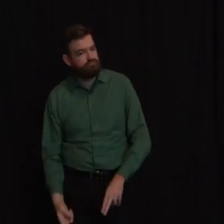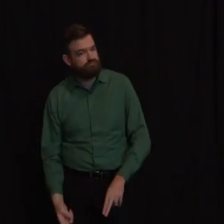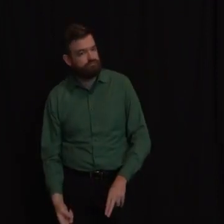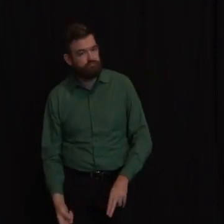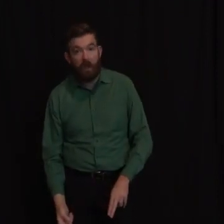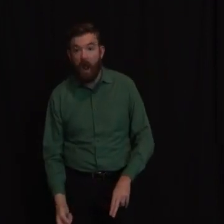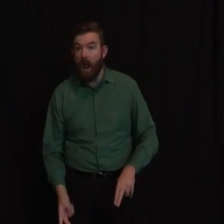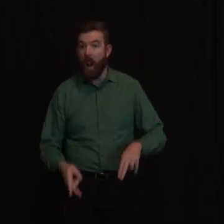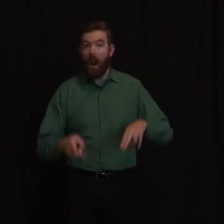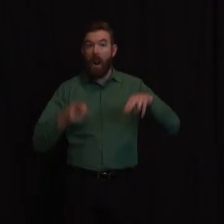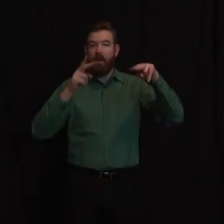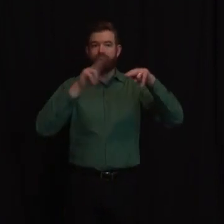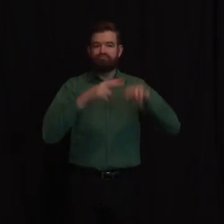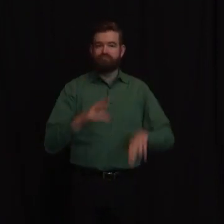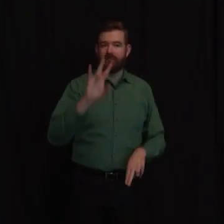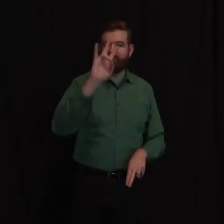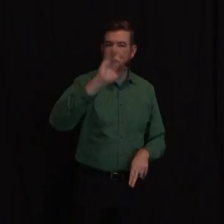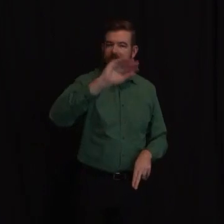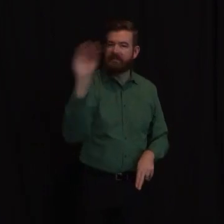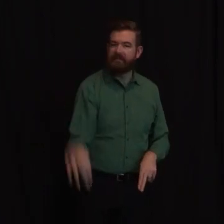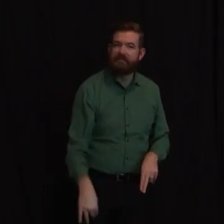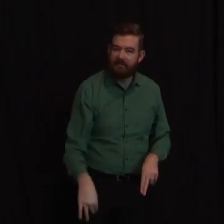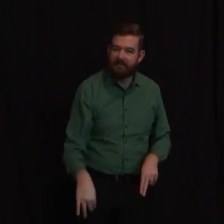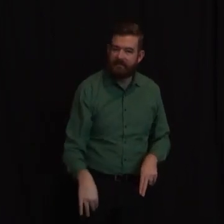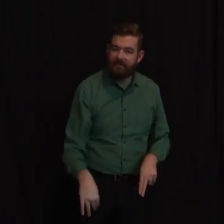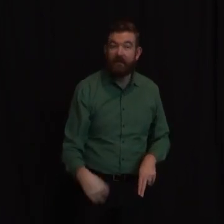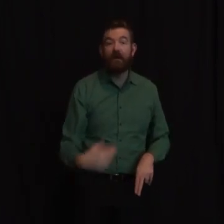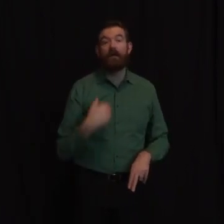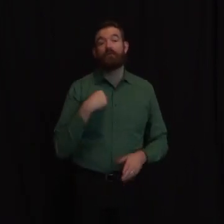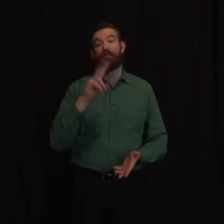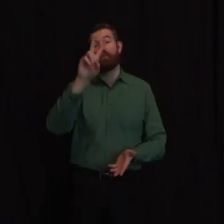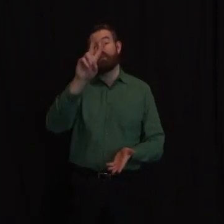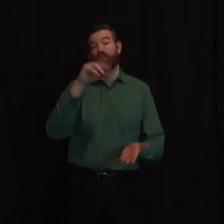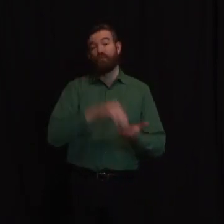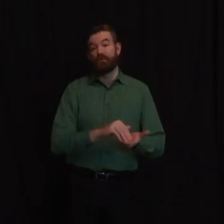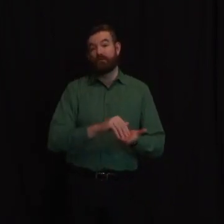days. There are 2,024 patients in critical care.